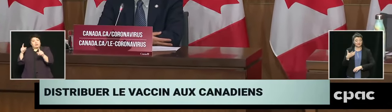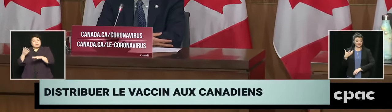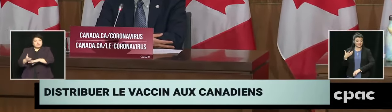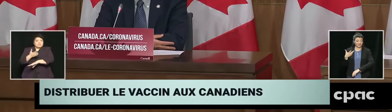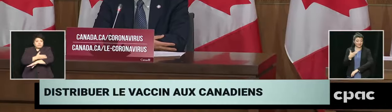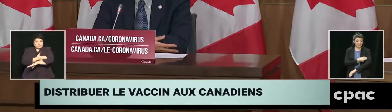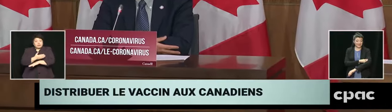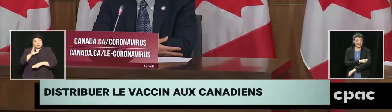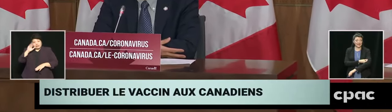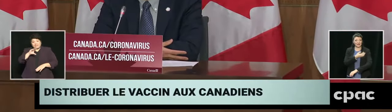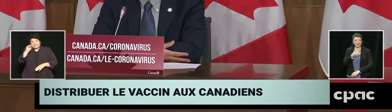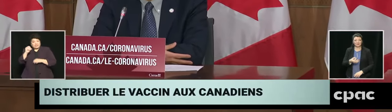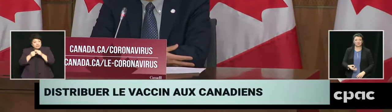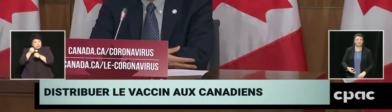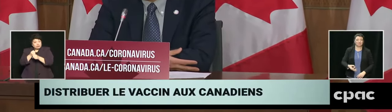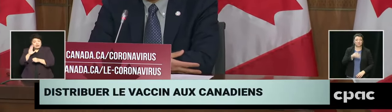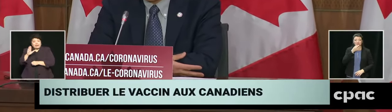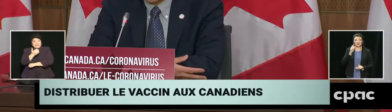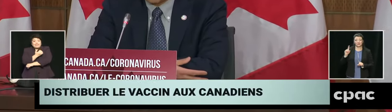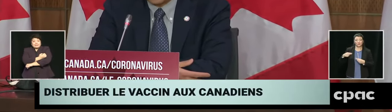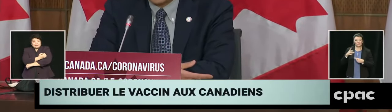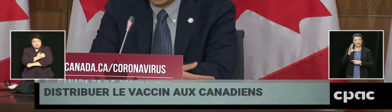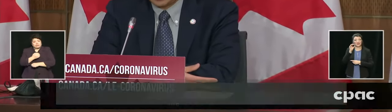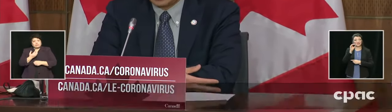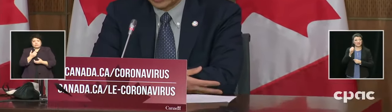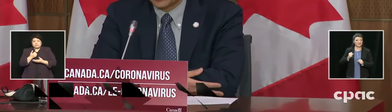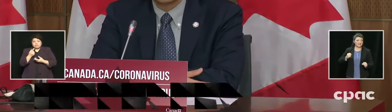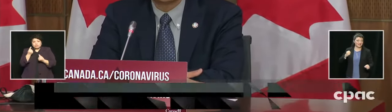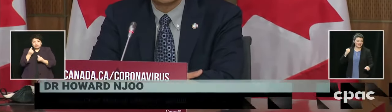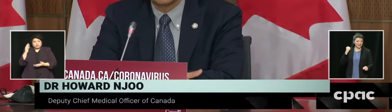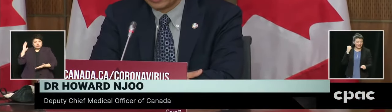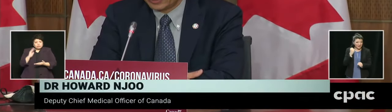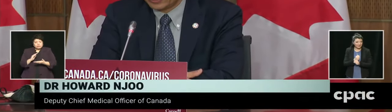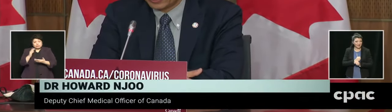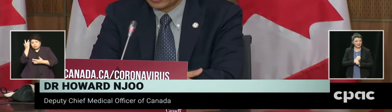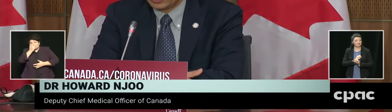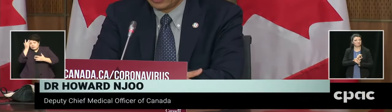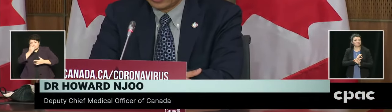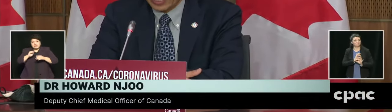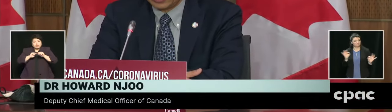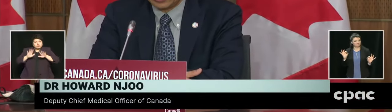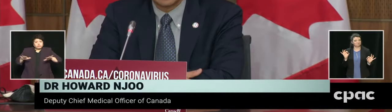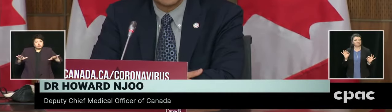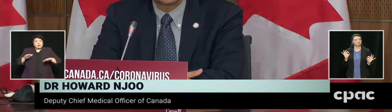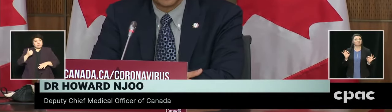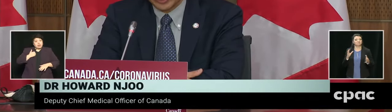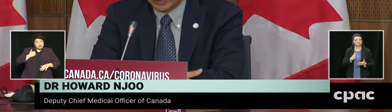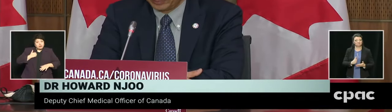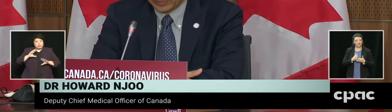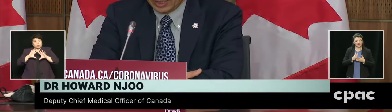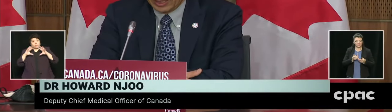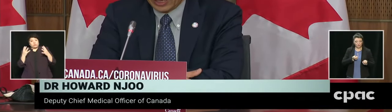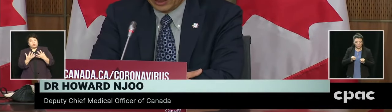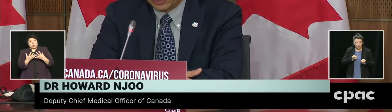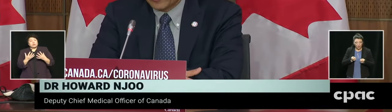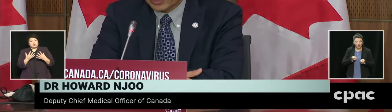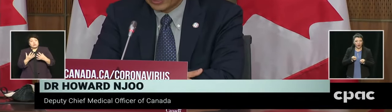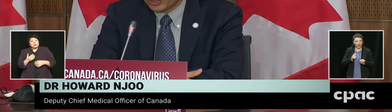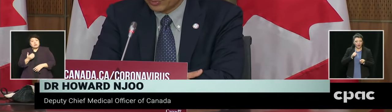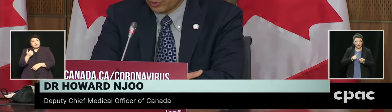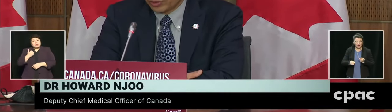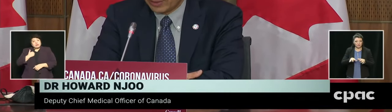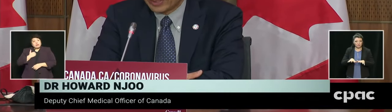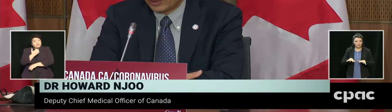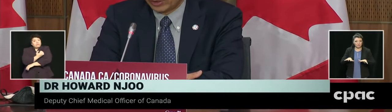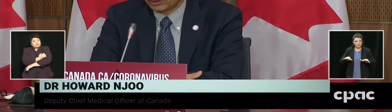have provided a cost-effective tool to help control and eliminate the spread of deadly diseases in Canada and abroad. Canada's